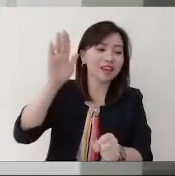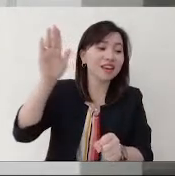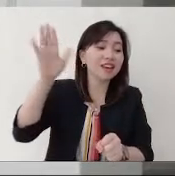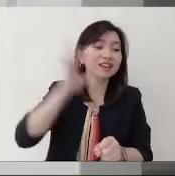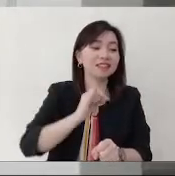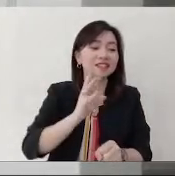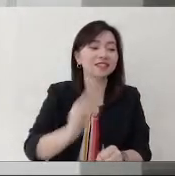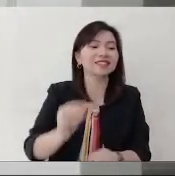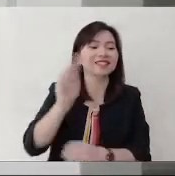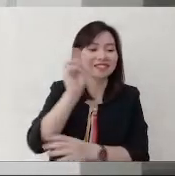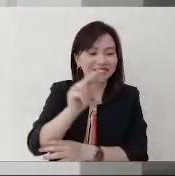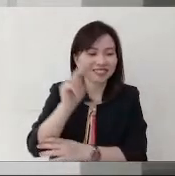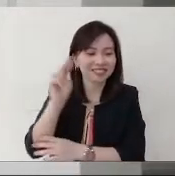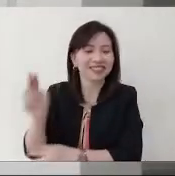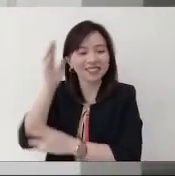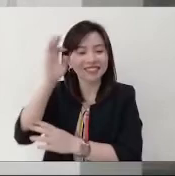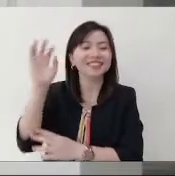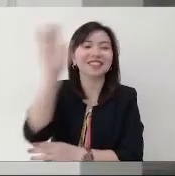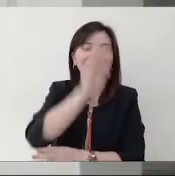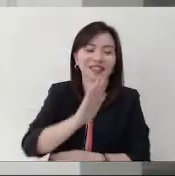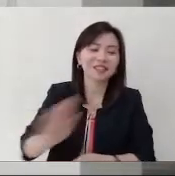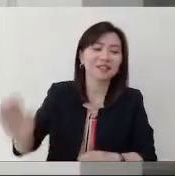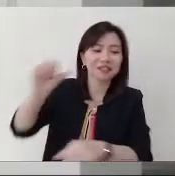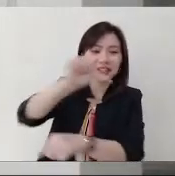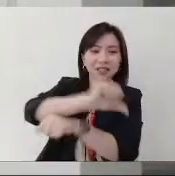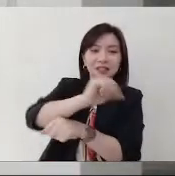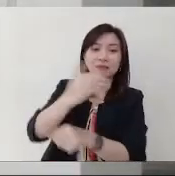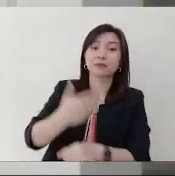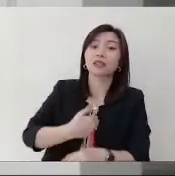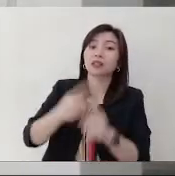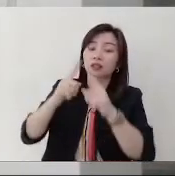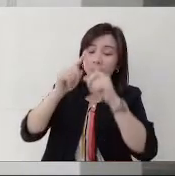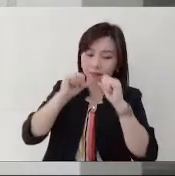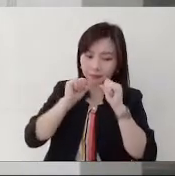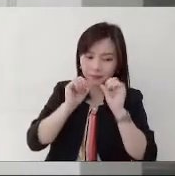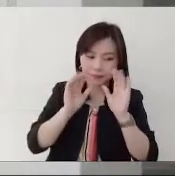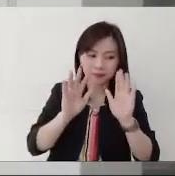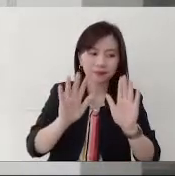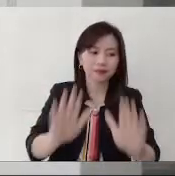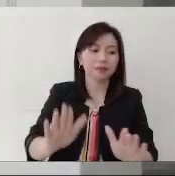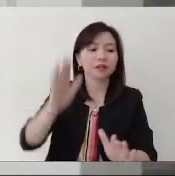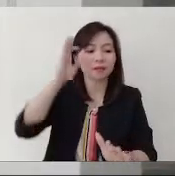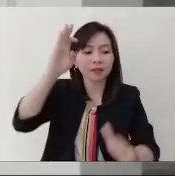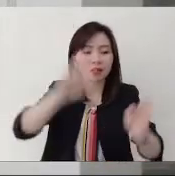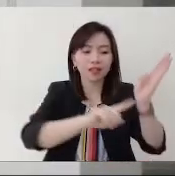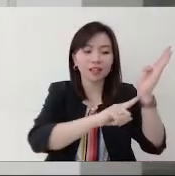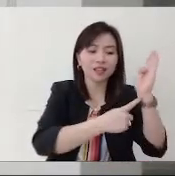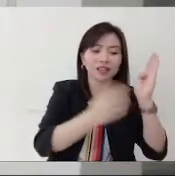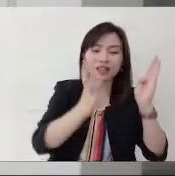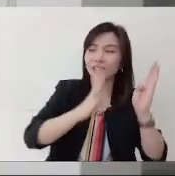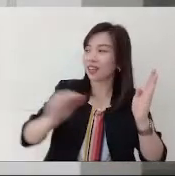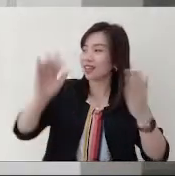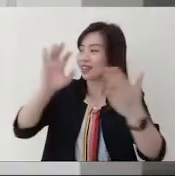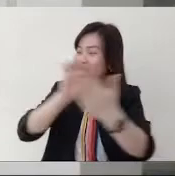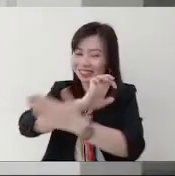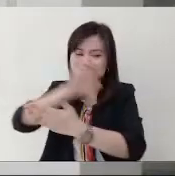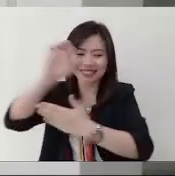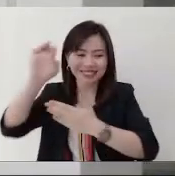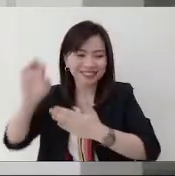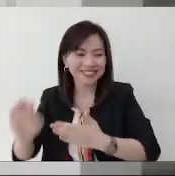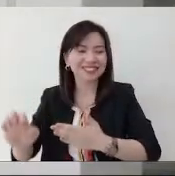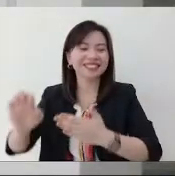promises. When I'm in need, He never fails to bless. He's the beginning and